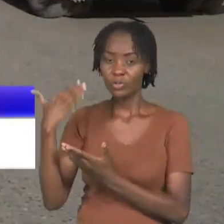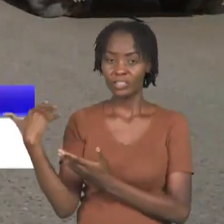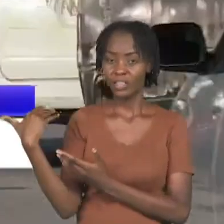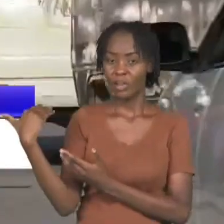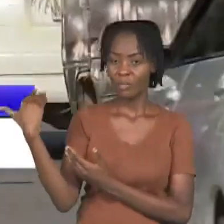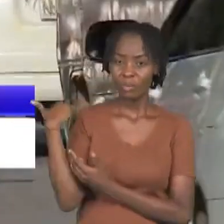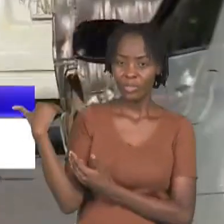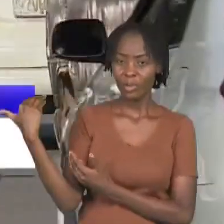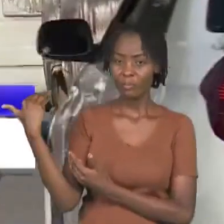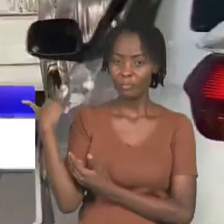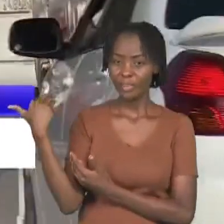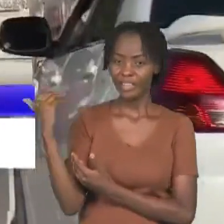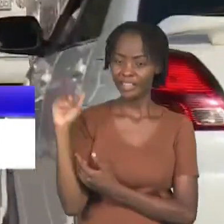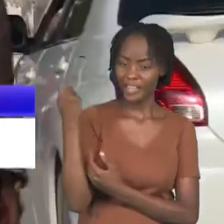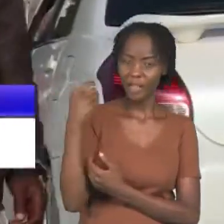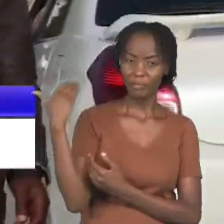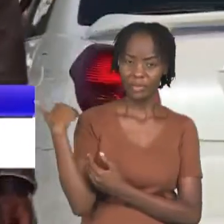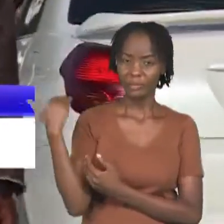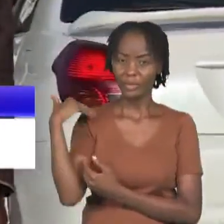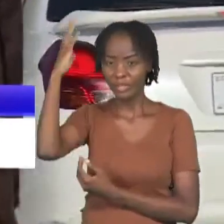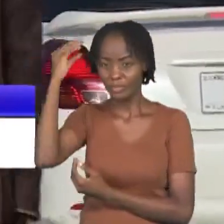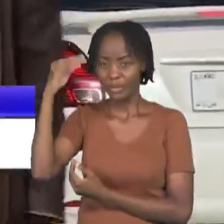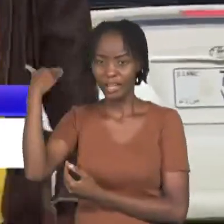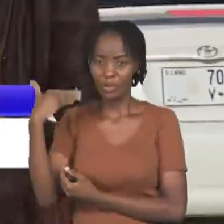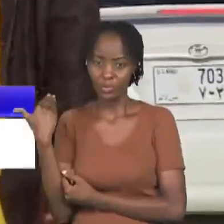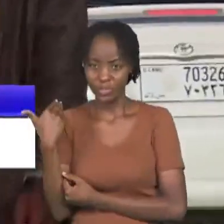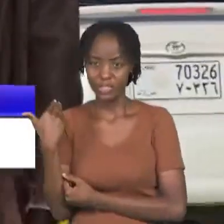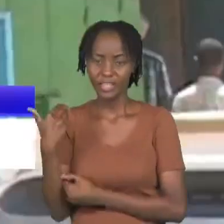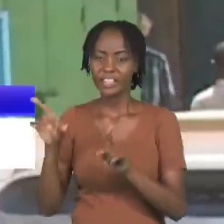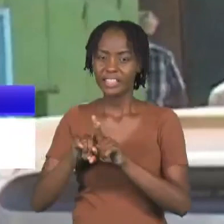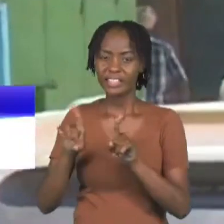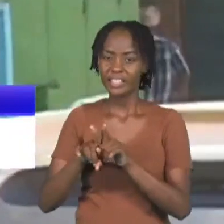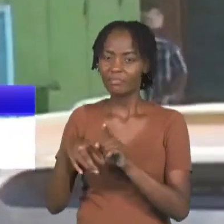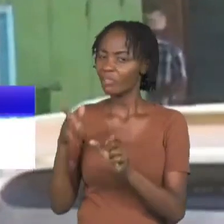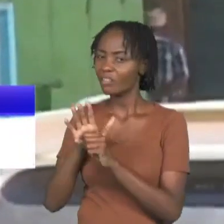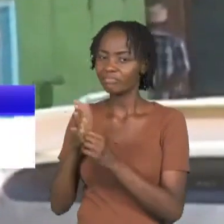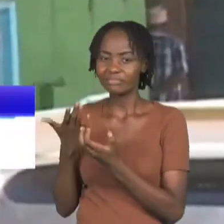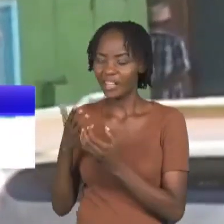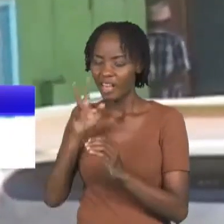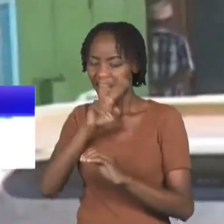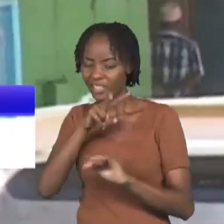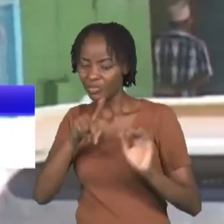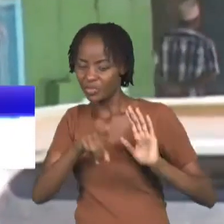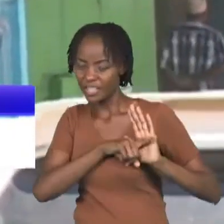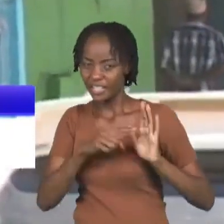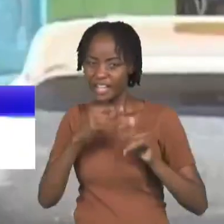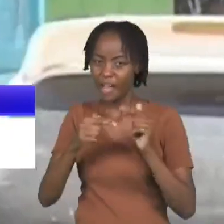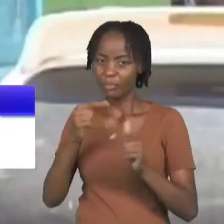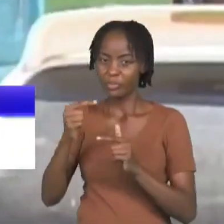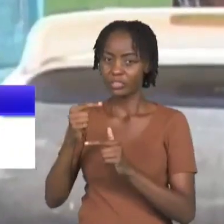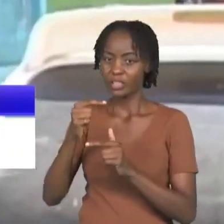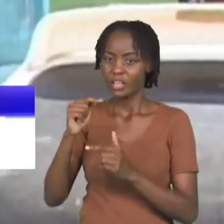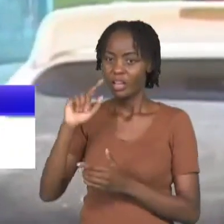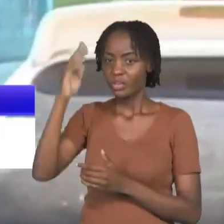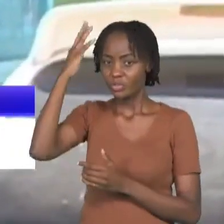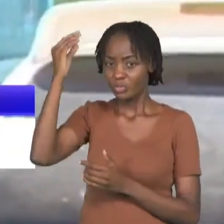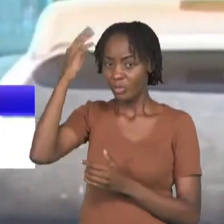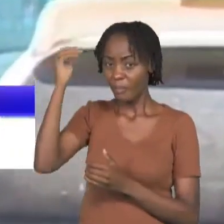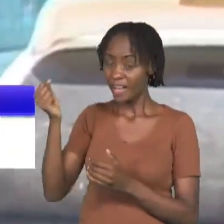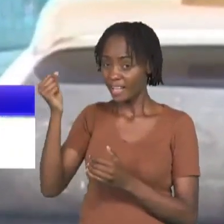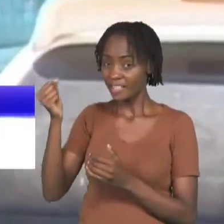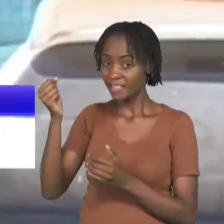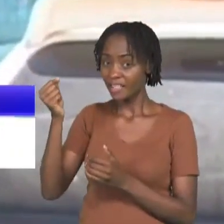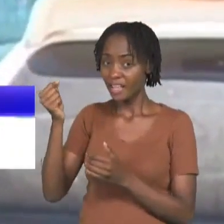country's internal affairs and undermining of the country's sovereignty, tension is now rising along the common border. Residents